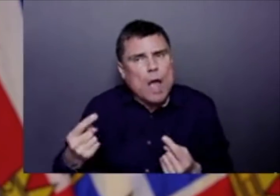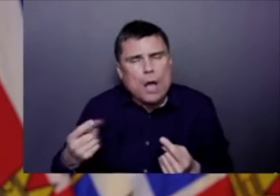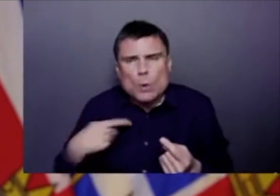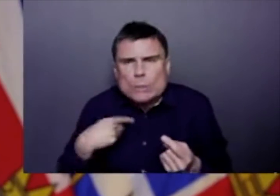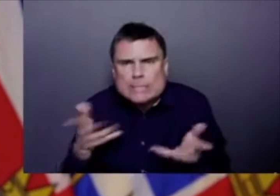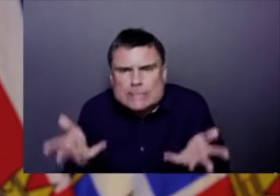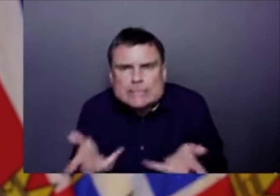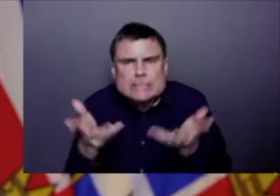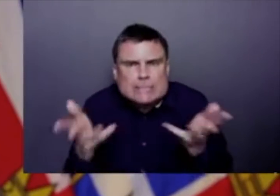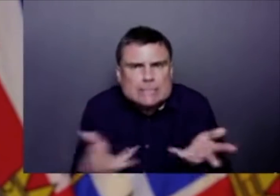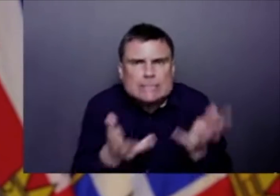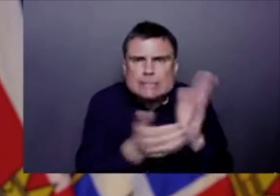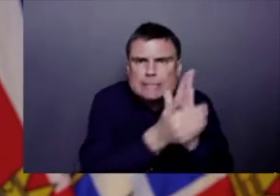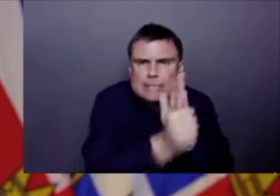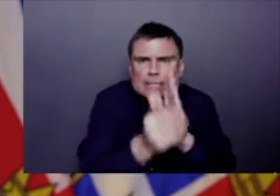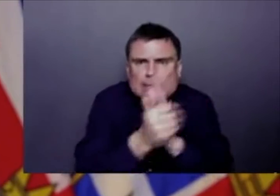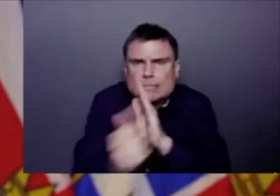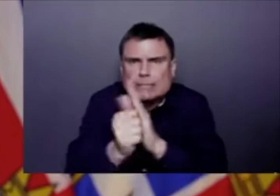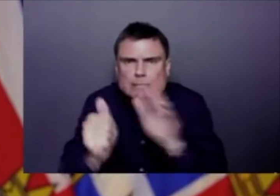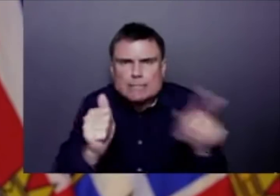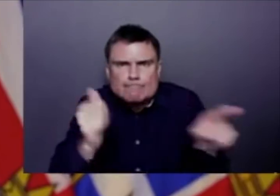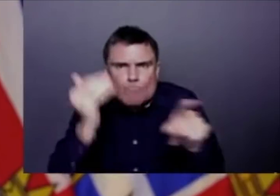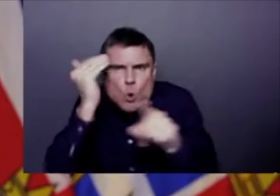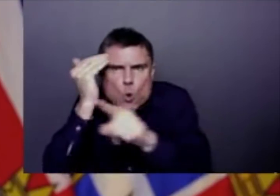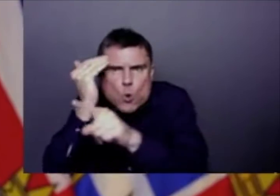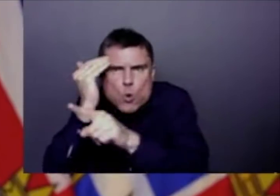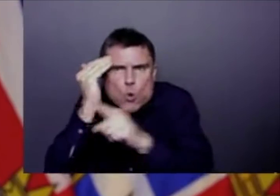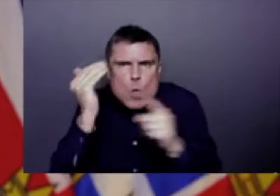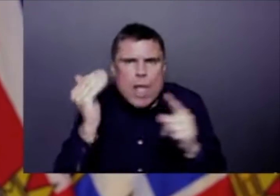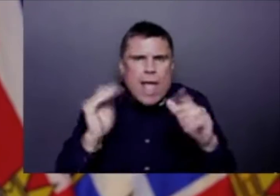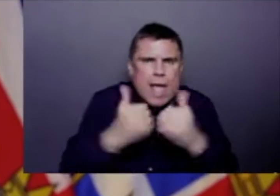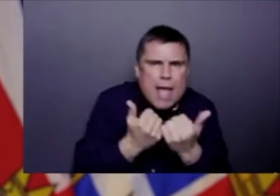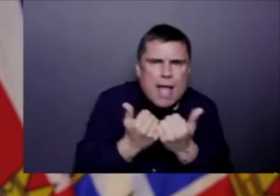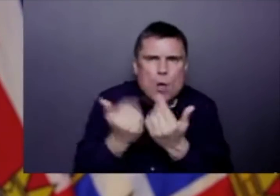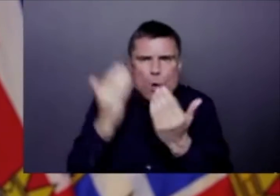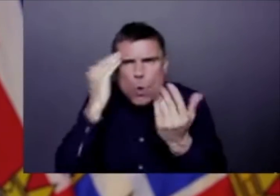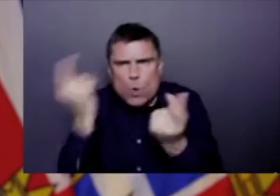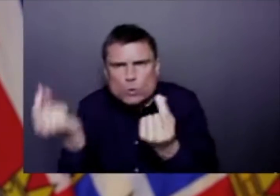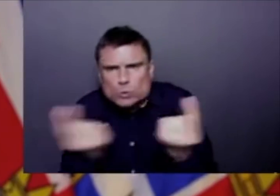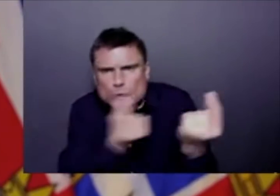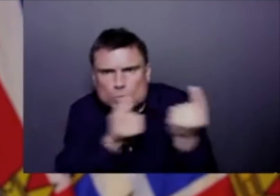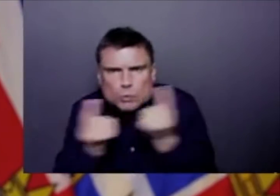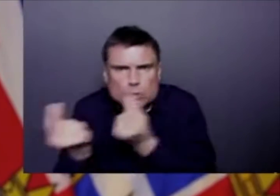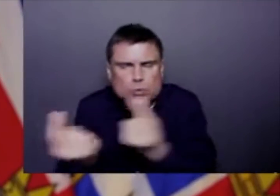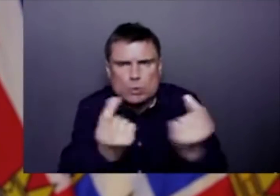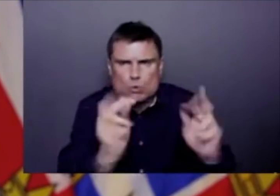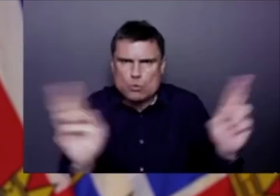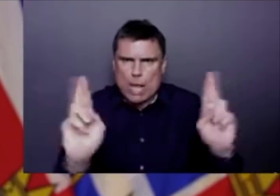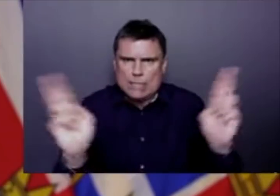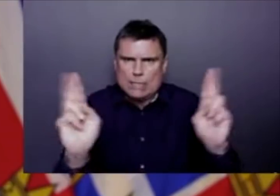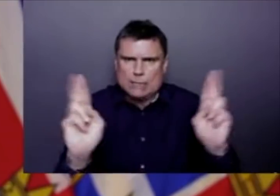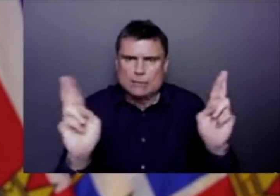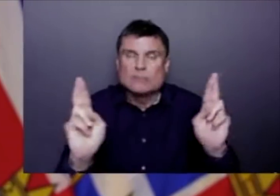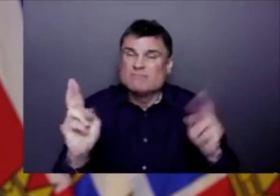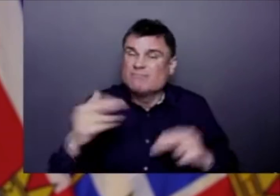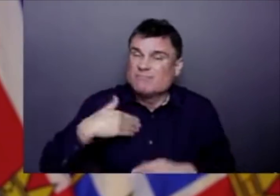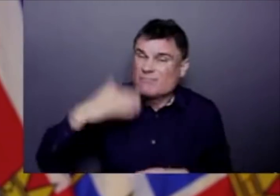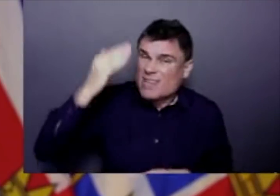take the Pfizer vaccine out of the point of arrival. And I know that every health authority was busy